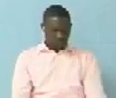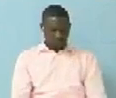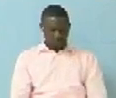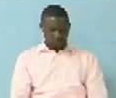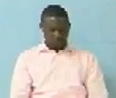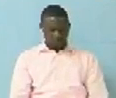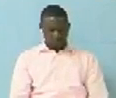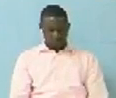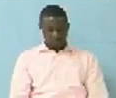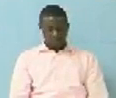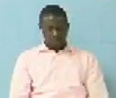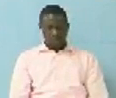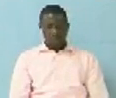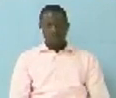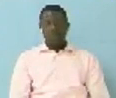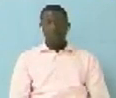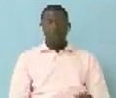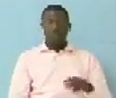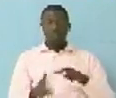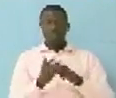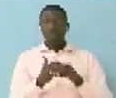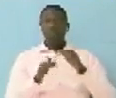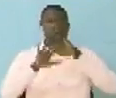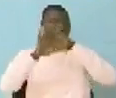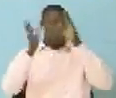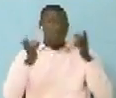So all what they are doing now